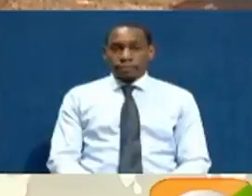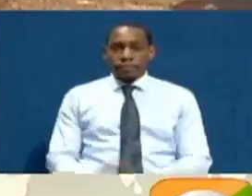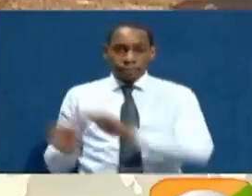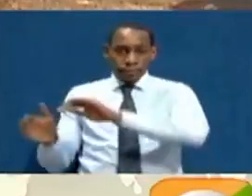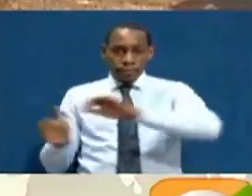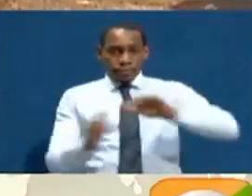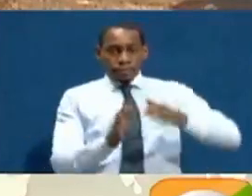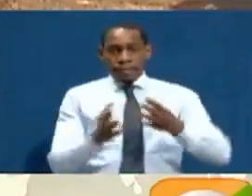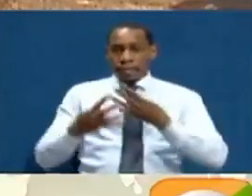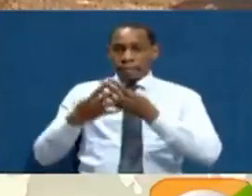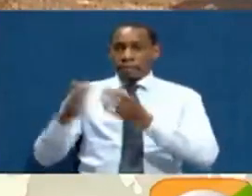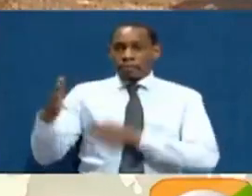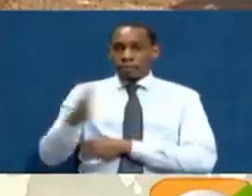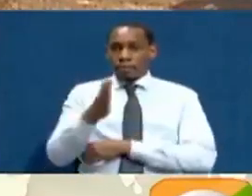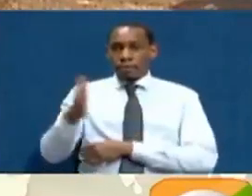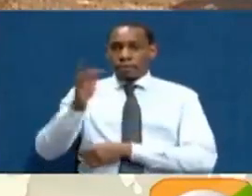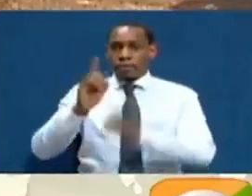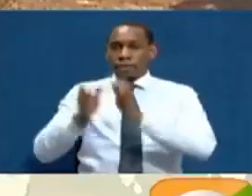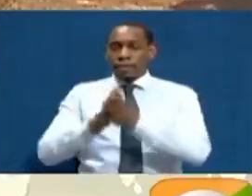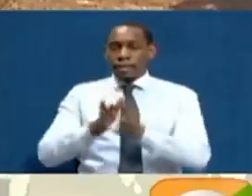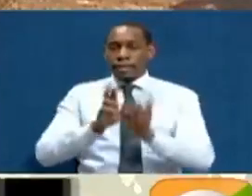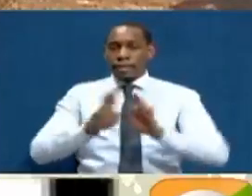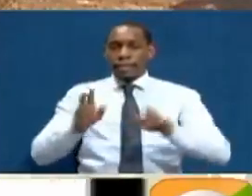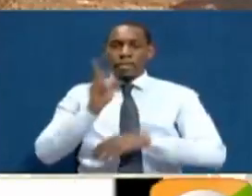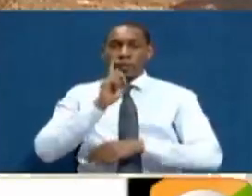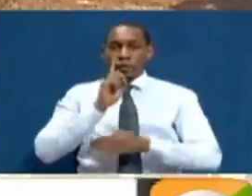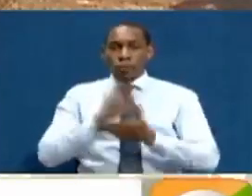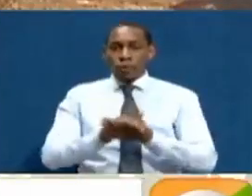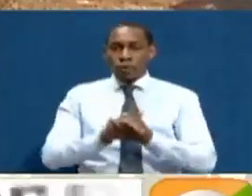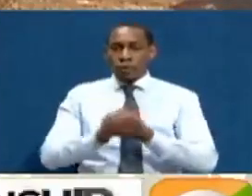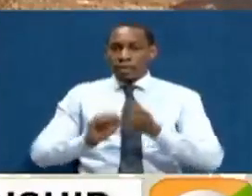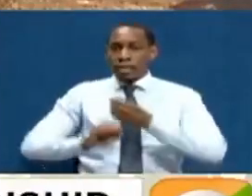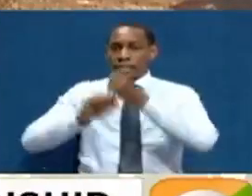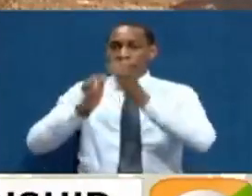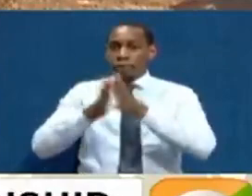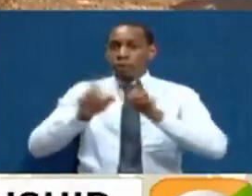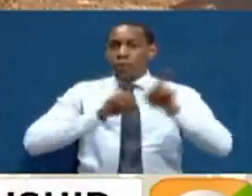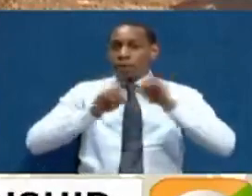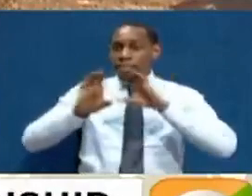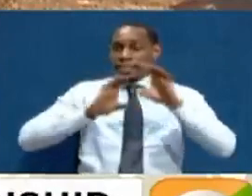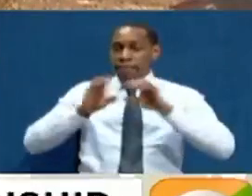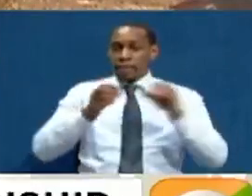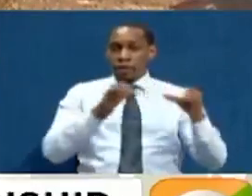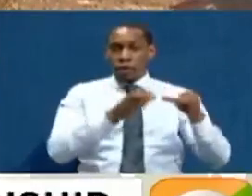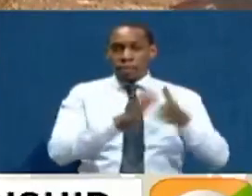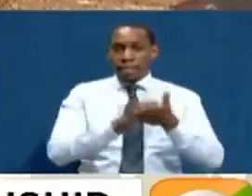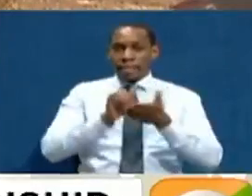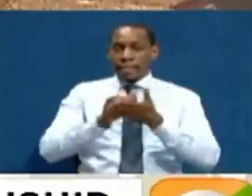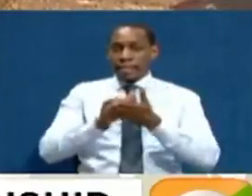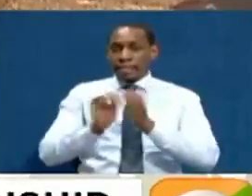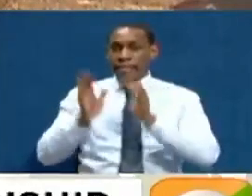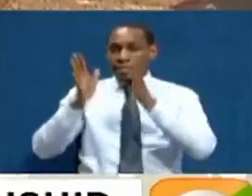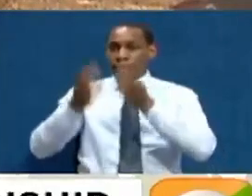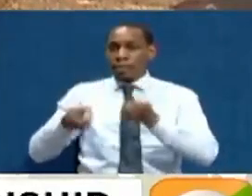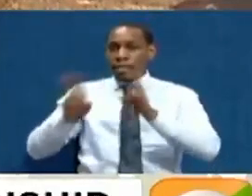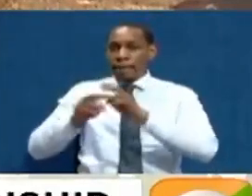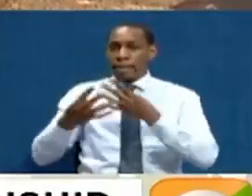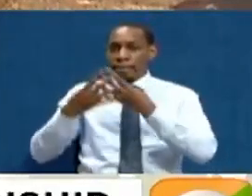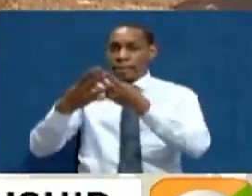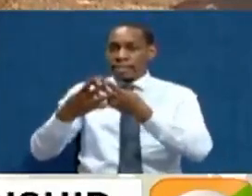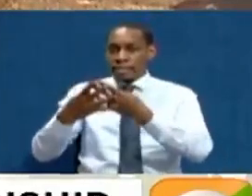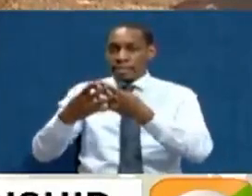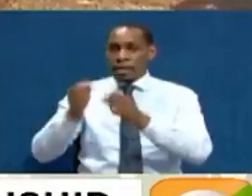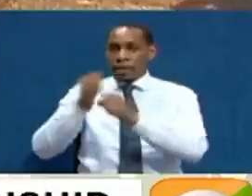We switch gears, and the Prisons Cross Country Championship set for tomorrow received a significant boost from Safaricom Limited for the event to be held at the Prison